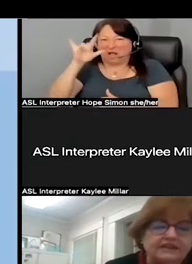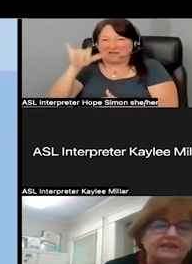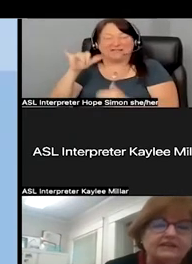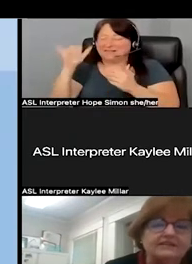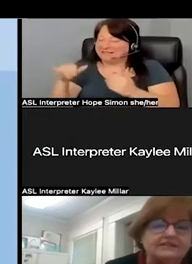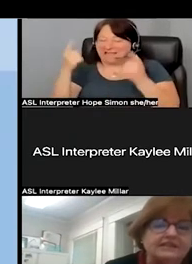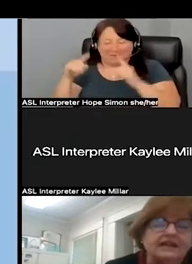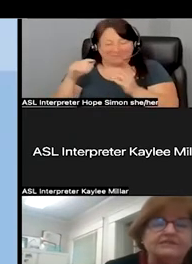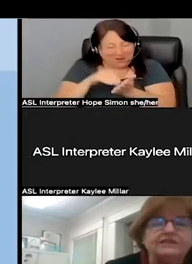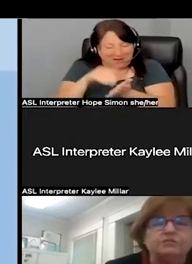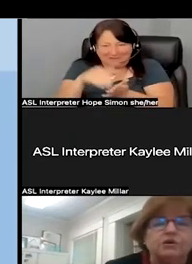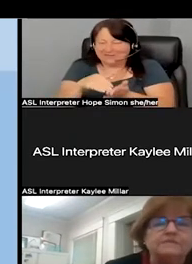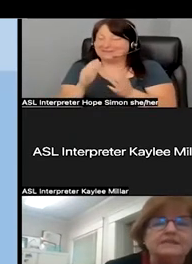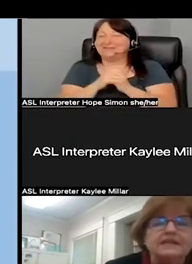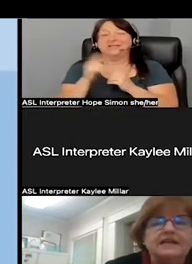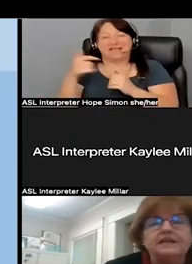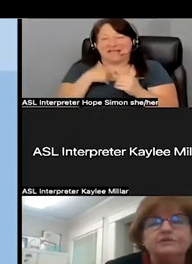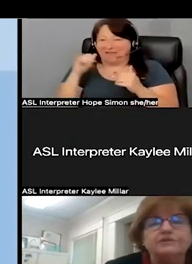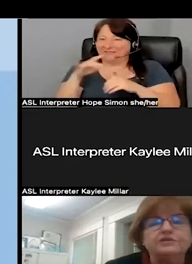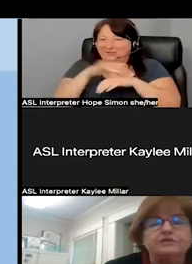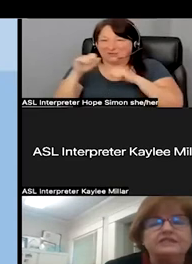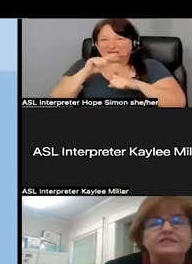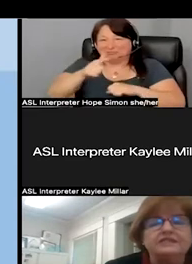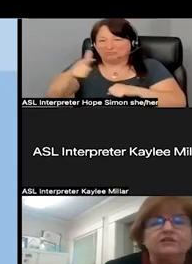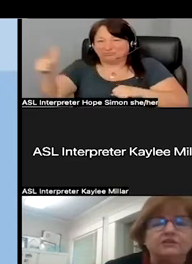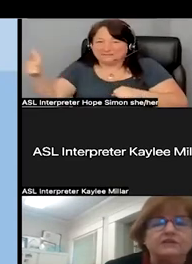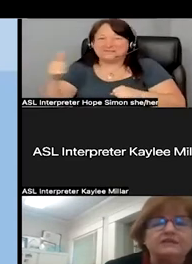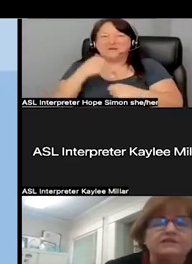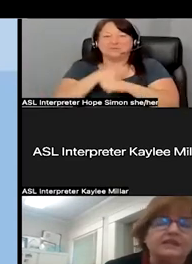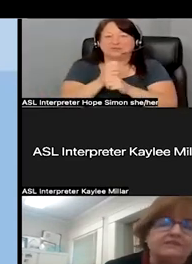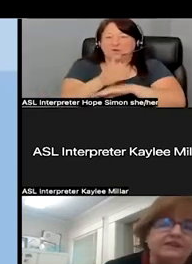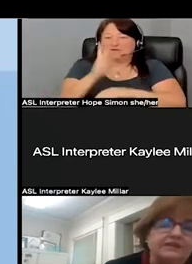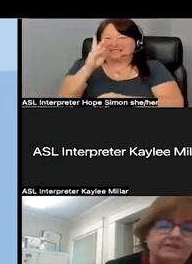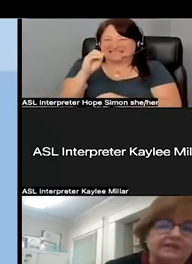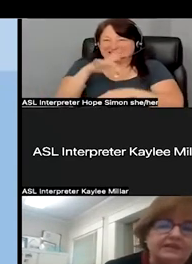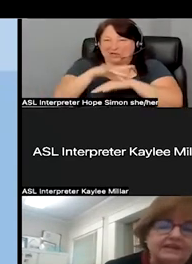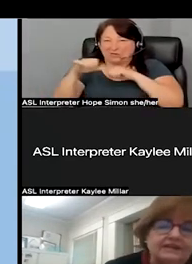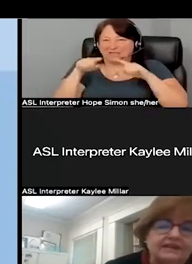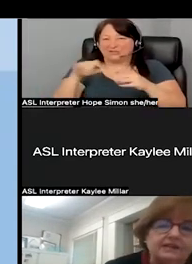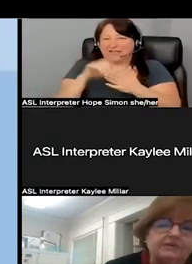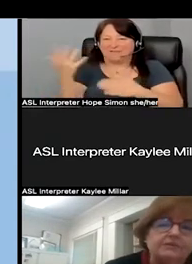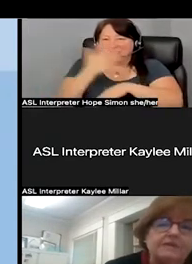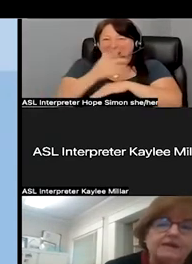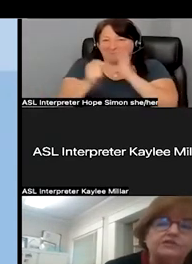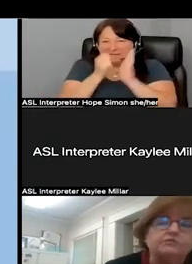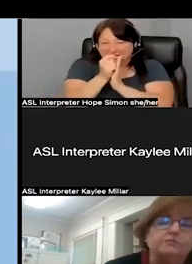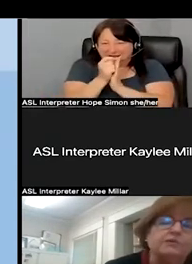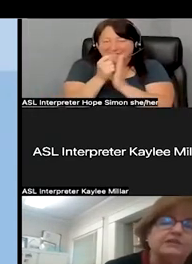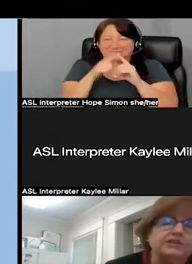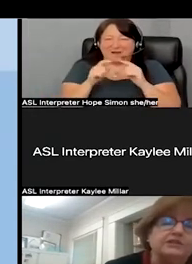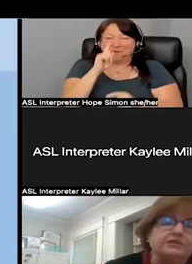this area. They have these swarms. It produced over 60 earthquakes during that 5-day period, anywhere from